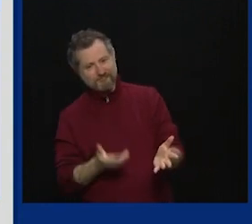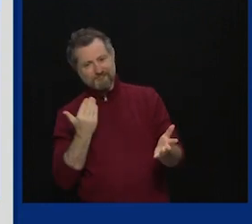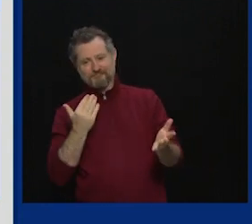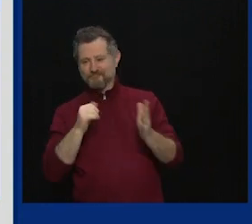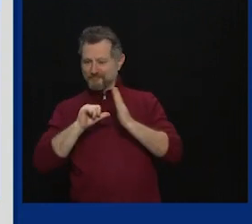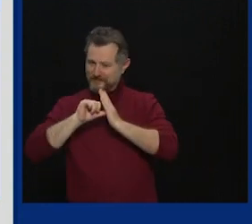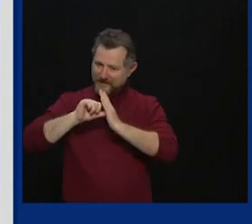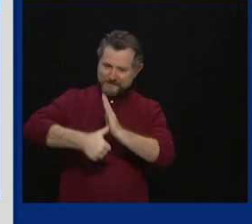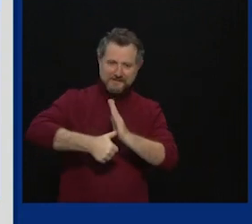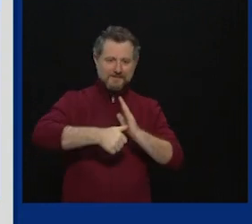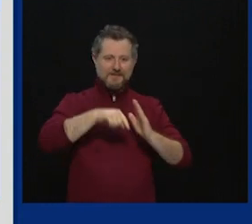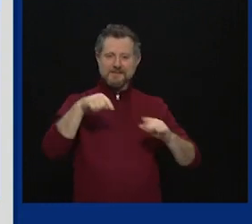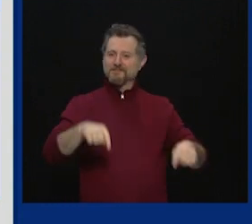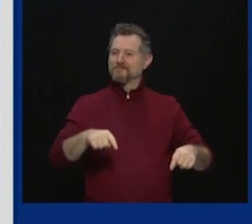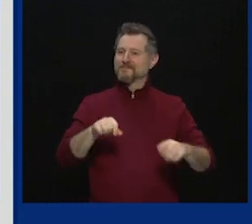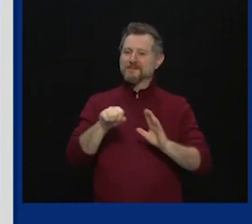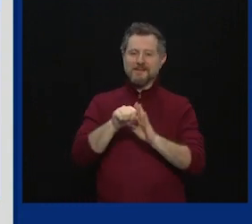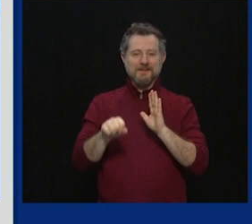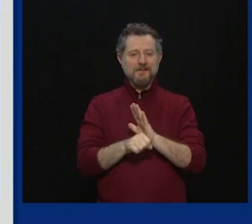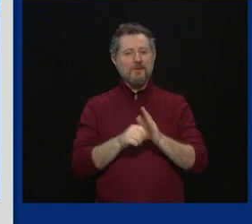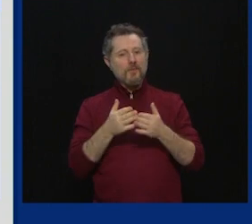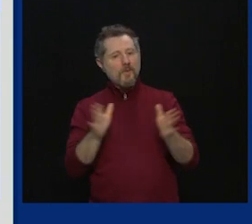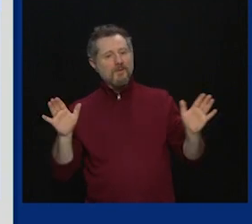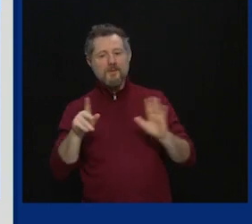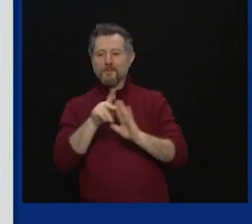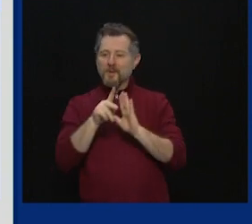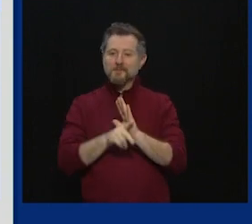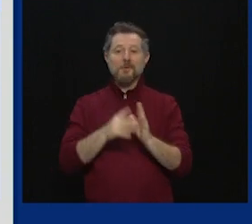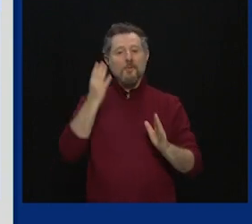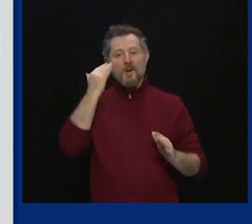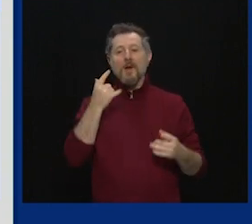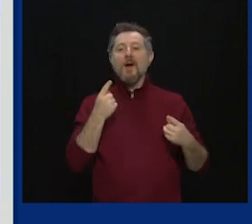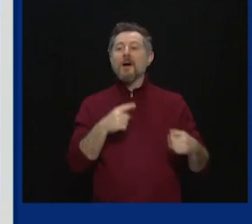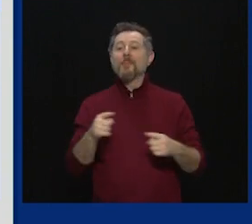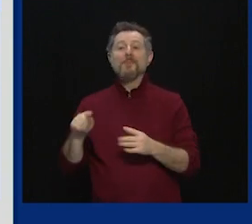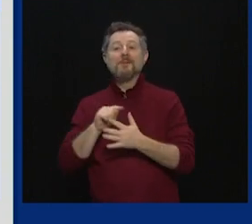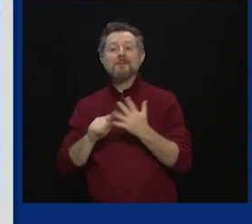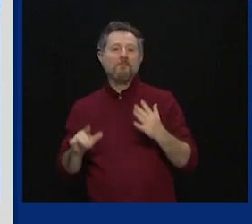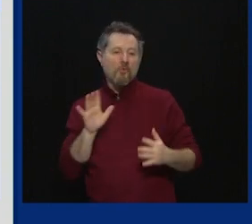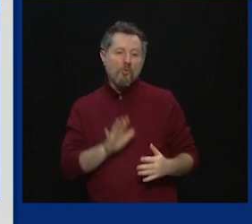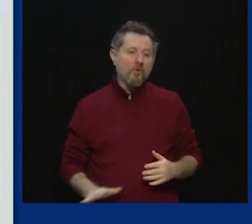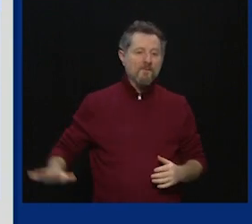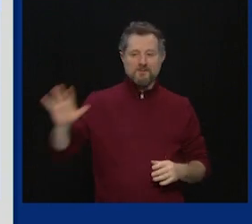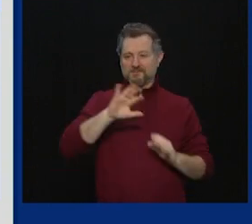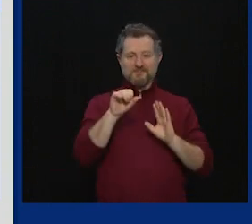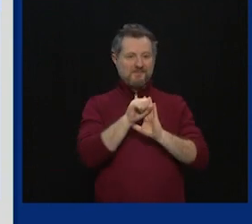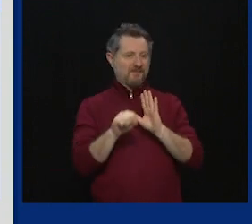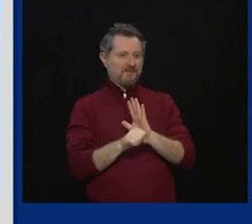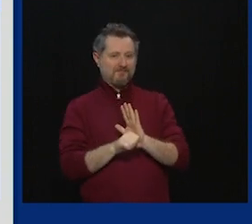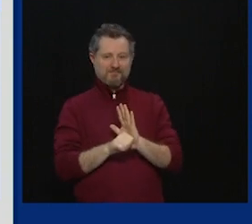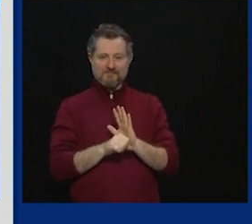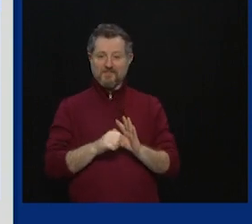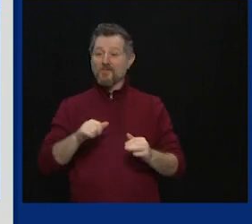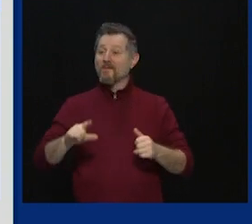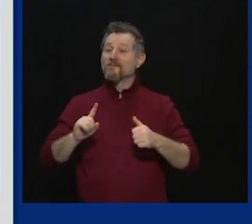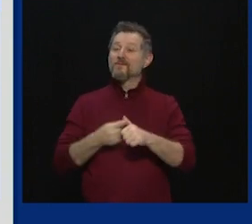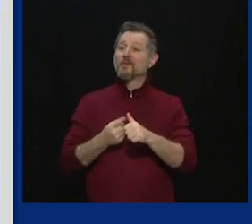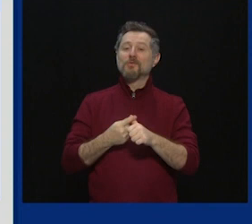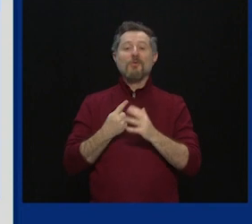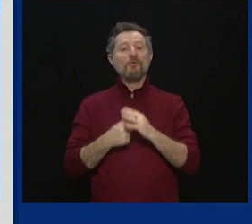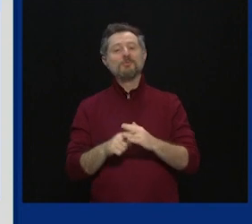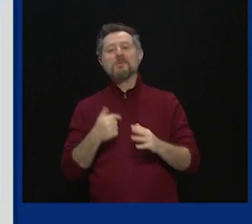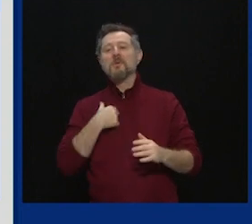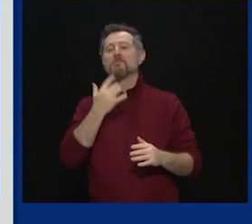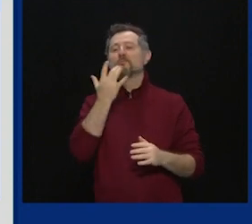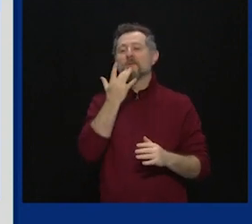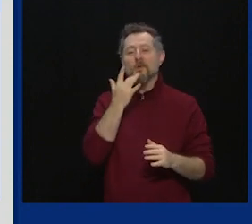a statewide phenomenon. My original objective was to do this in a surgical way, county by county, and